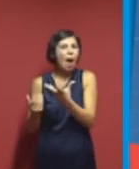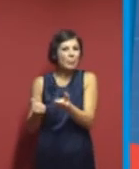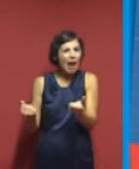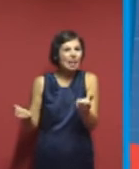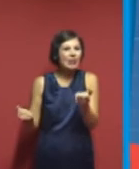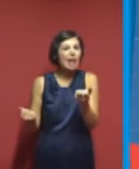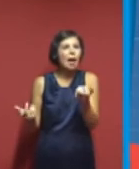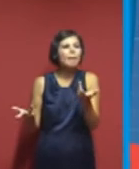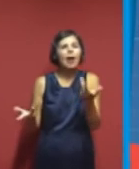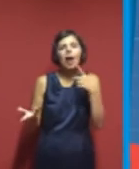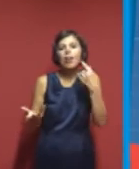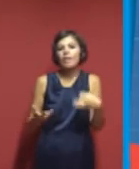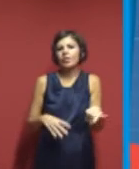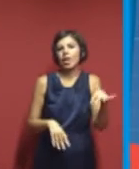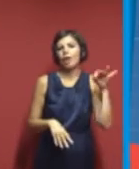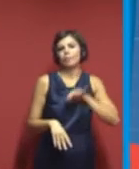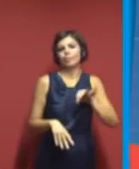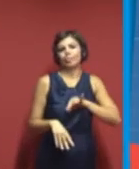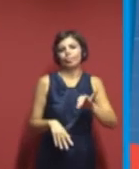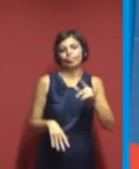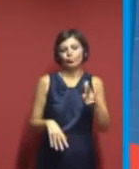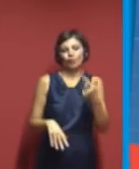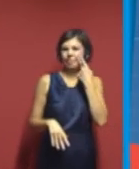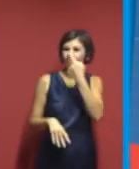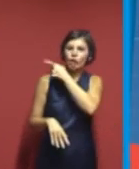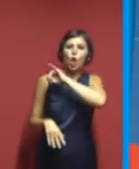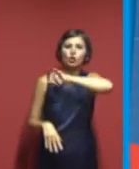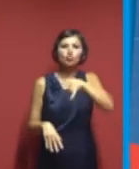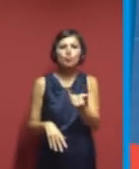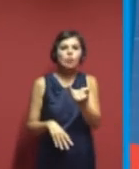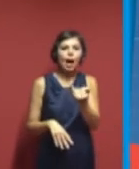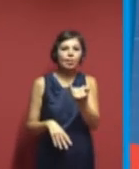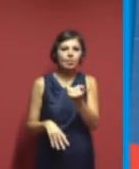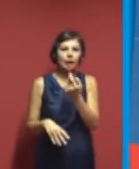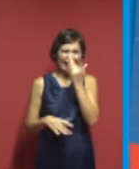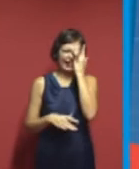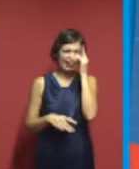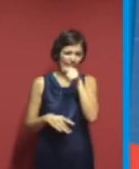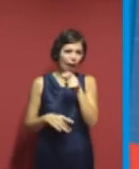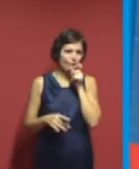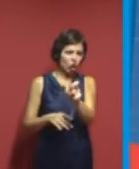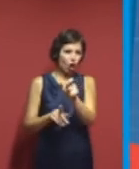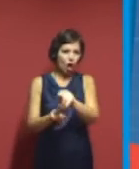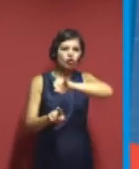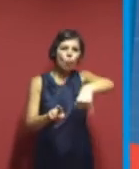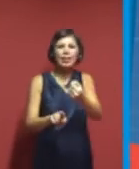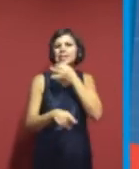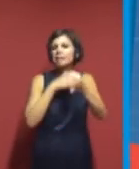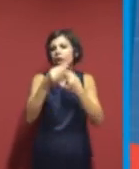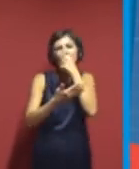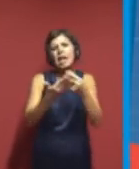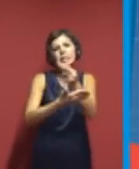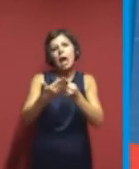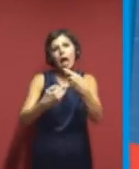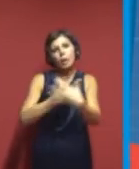India Jugaad. And I'm a big fan of Jugaad, and there are also many people who collect Jugaad things, and there